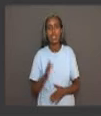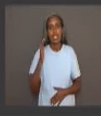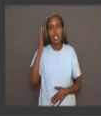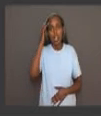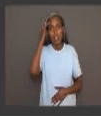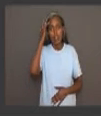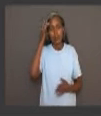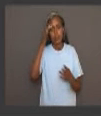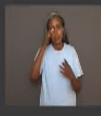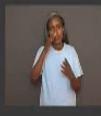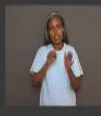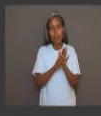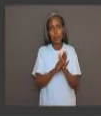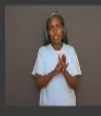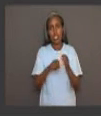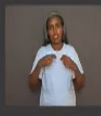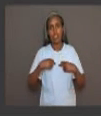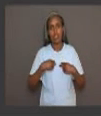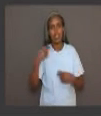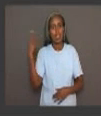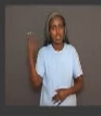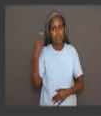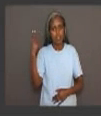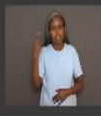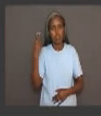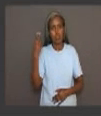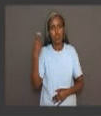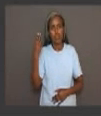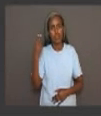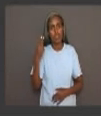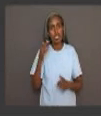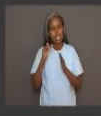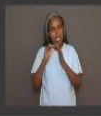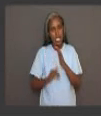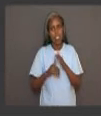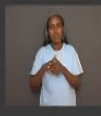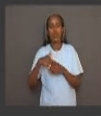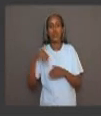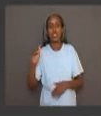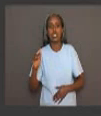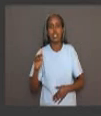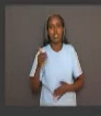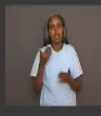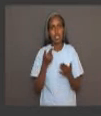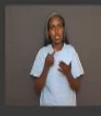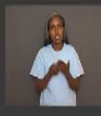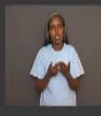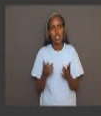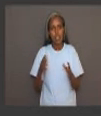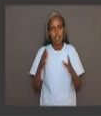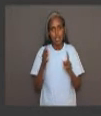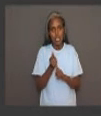Random sampling has the advantage of being less costly than